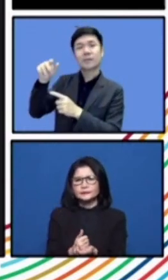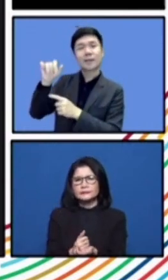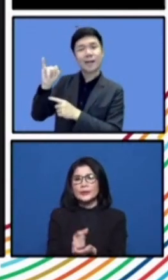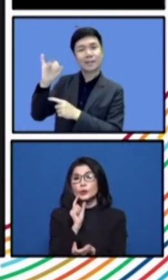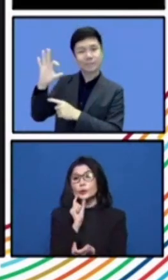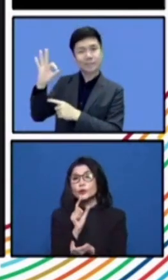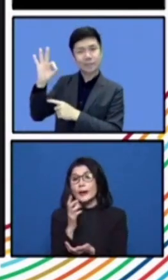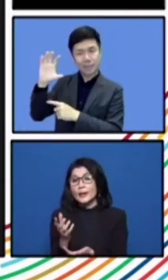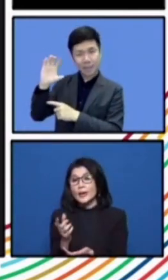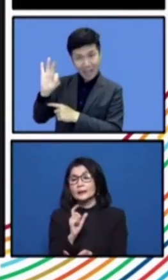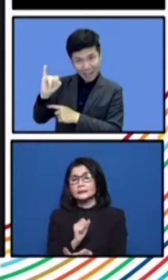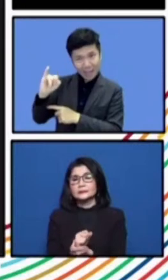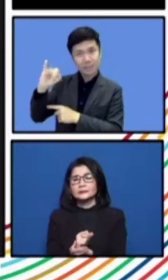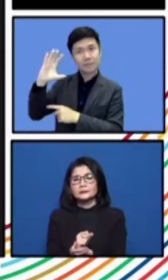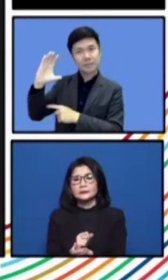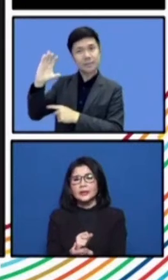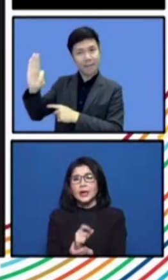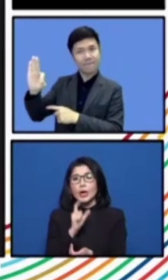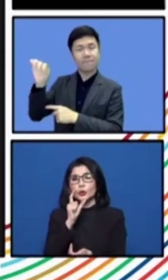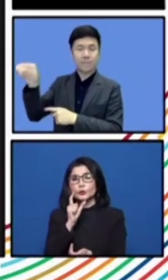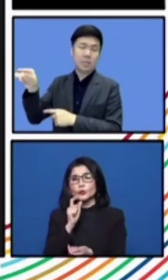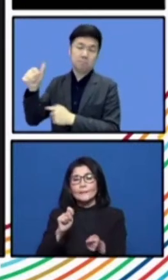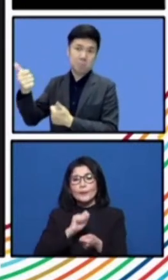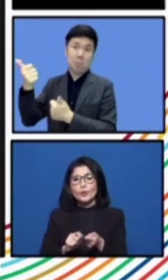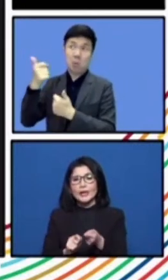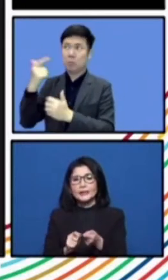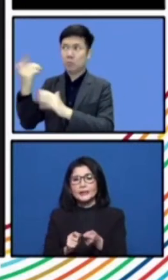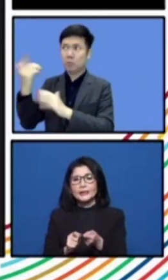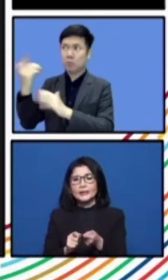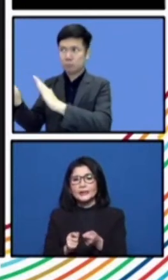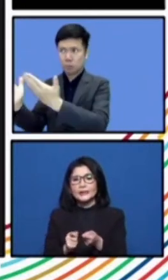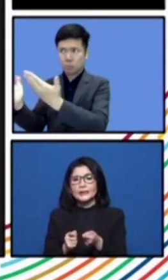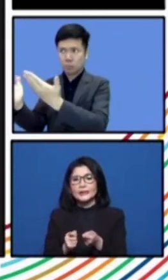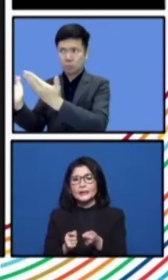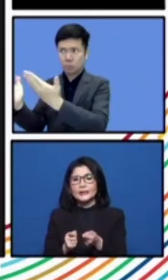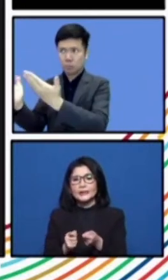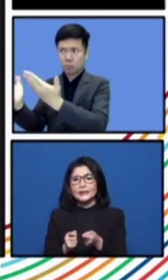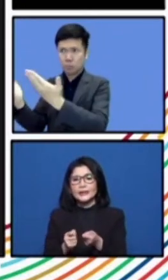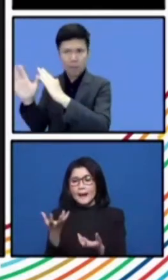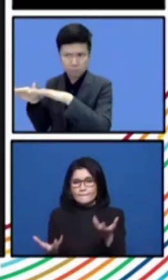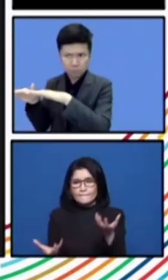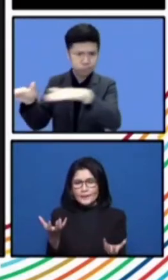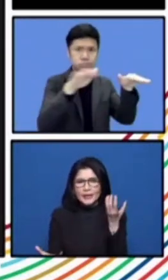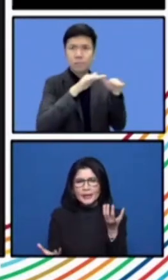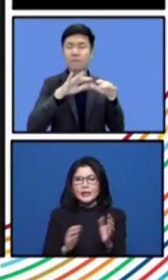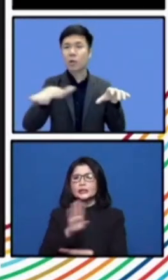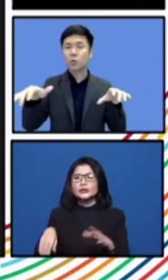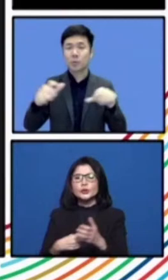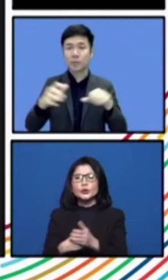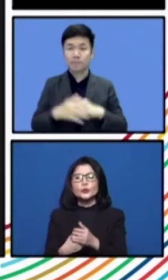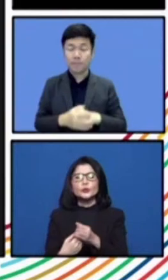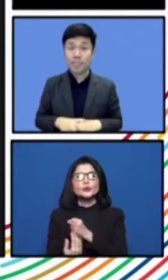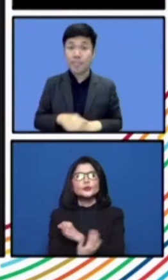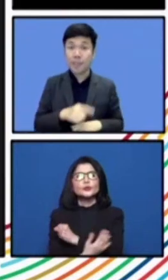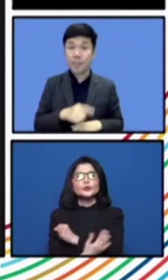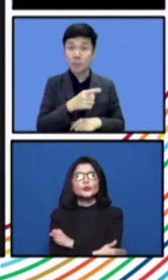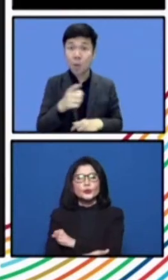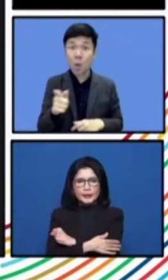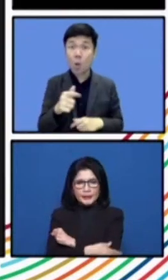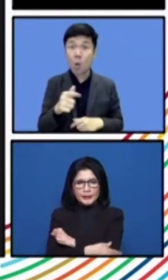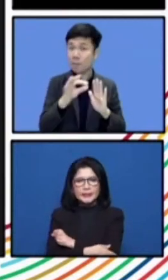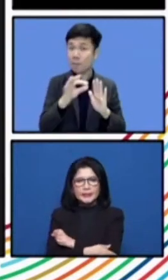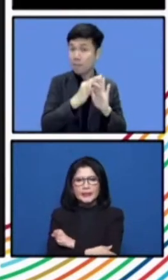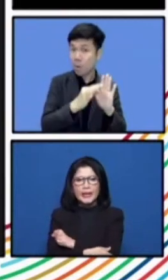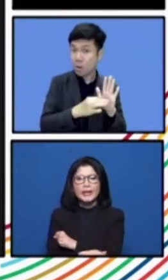comparisons across the reasons all the member states frame a human rights-based policy development strategy and make